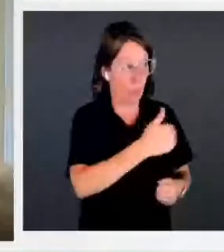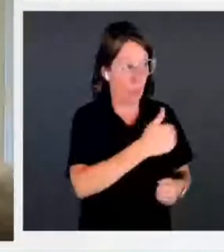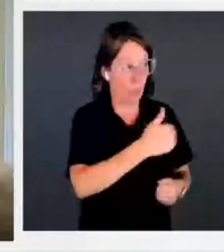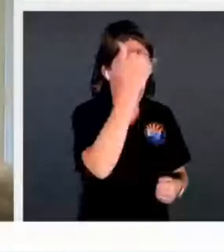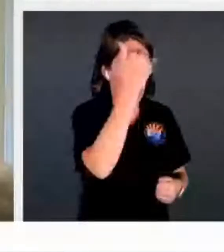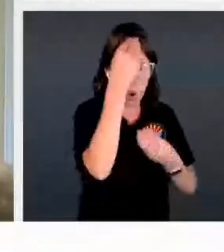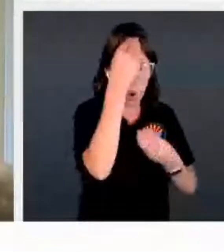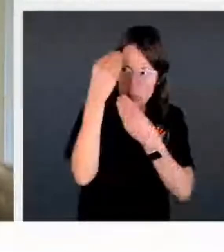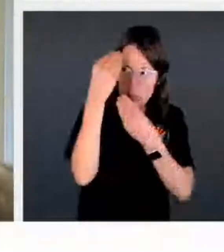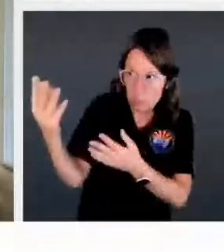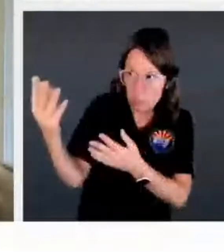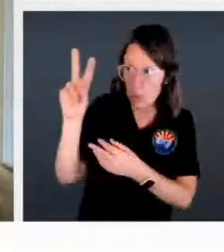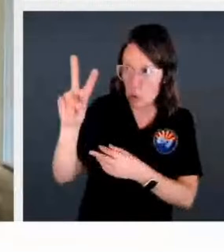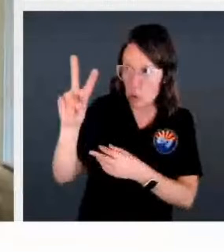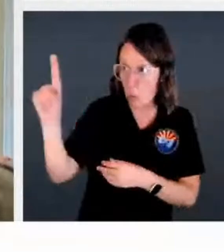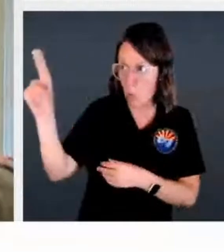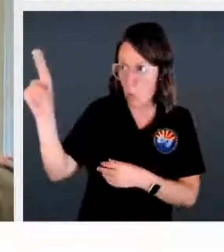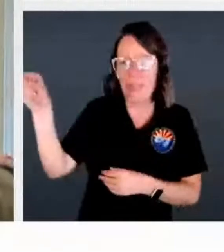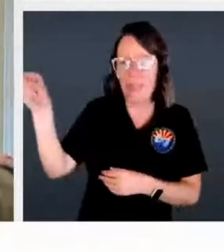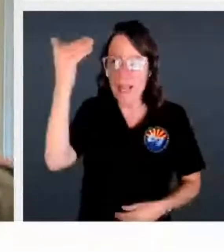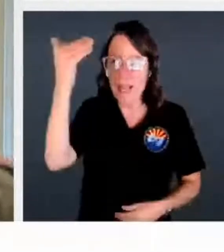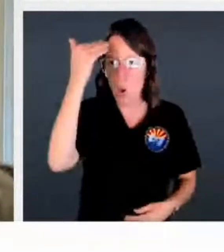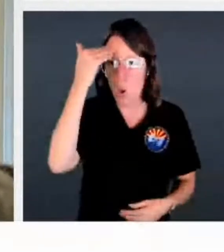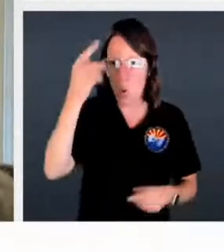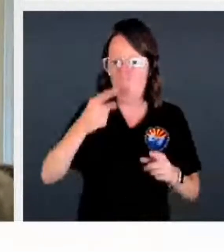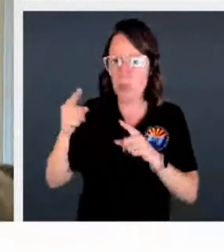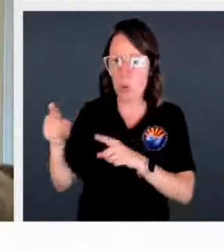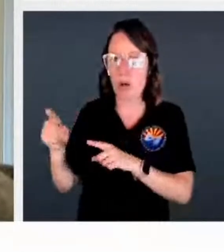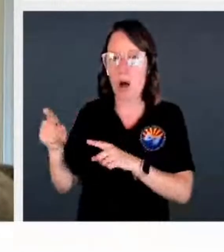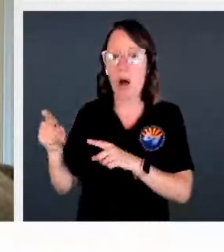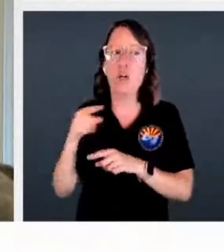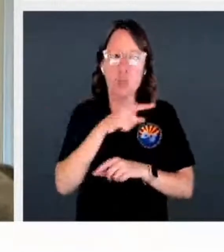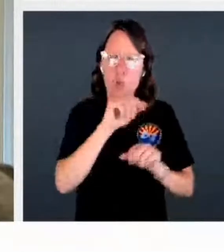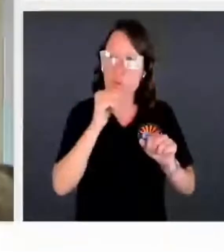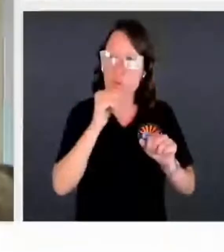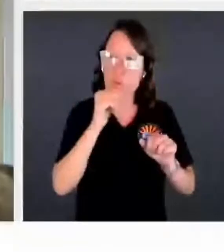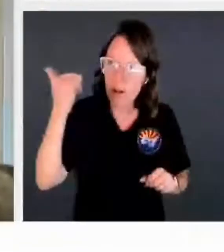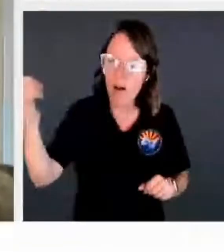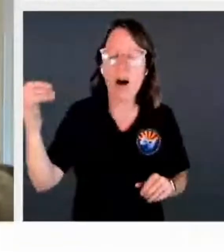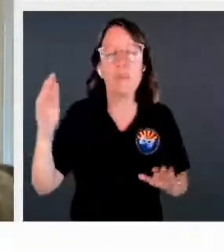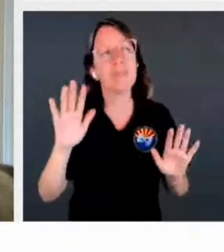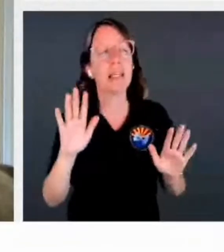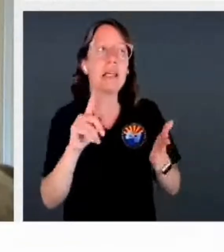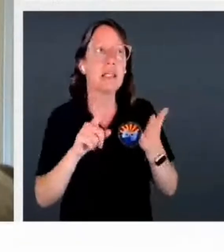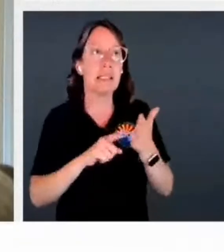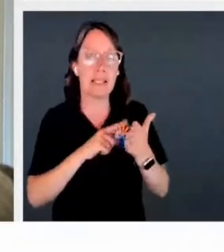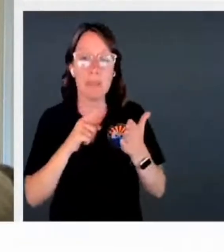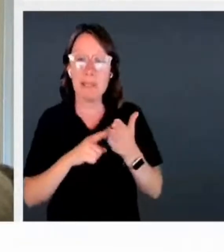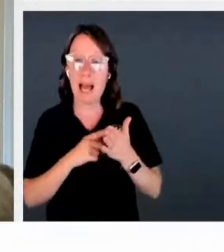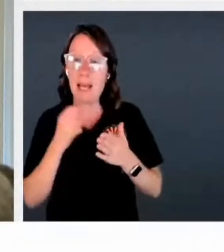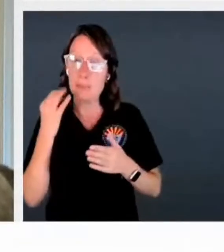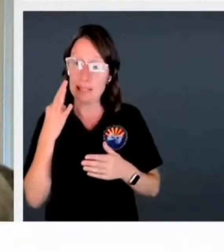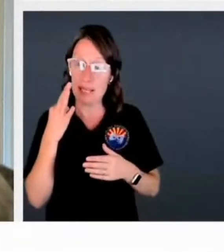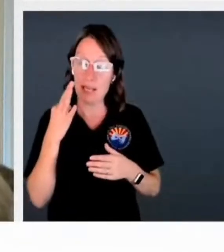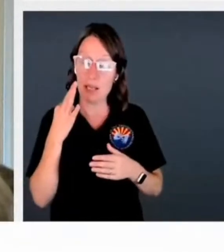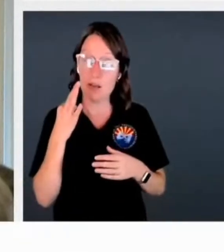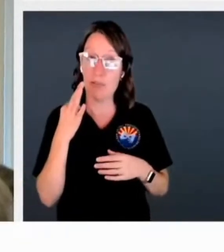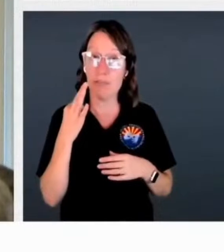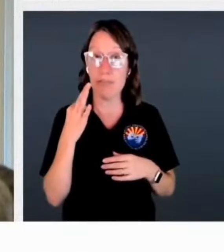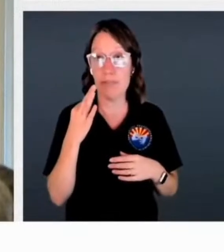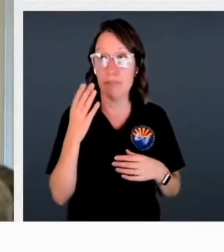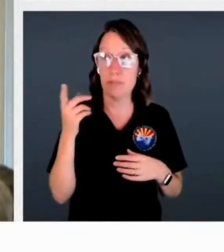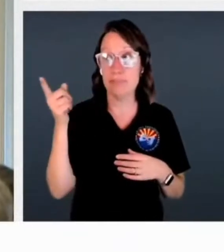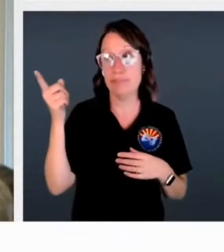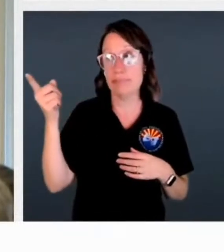you. Sometimes, if you're asking very specific questions to our county, they are operators, and